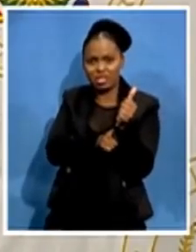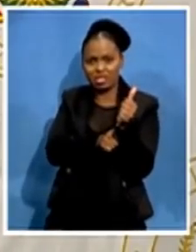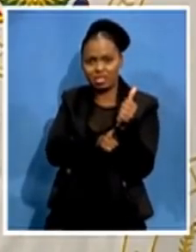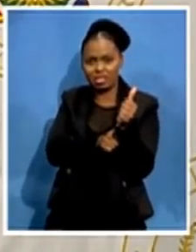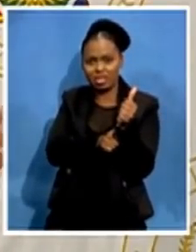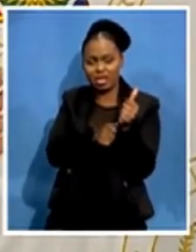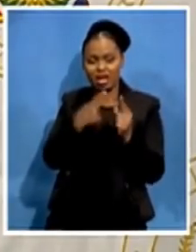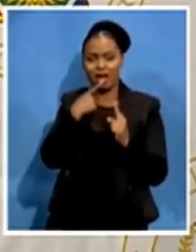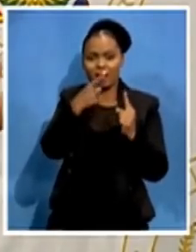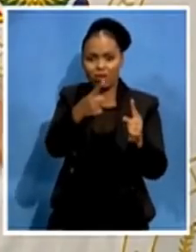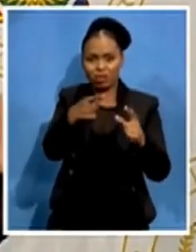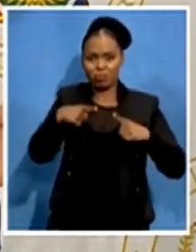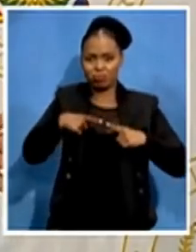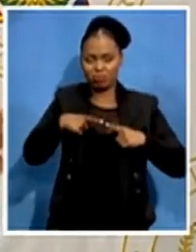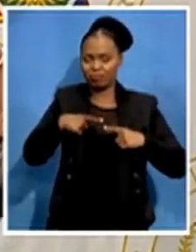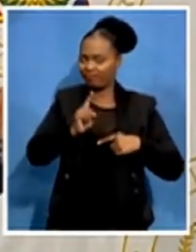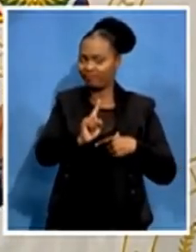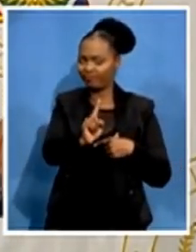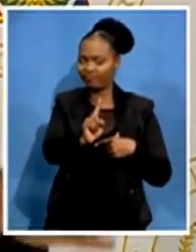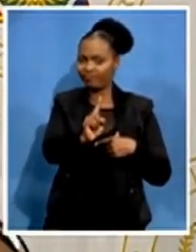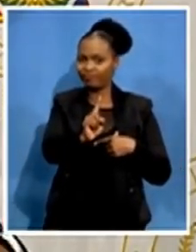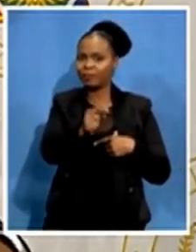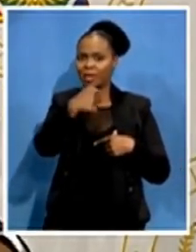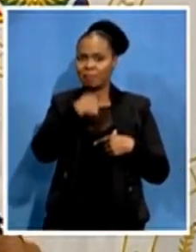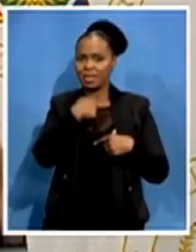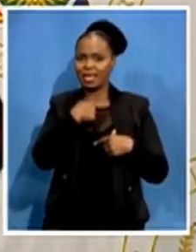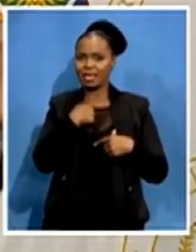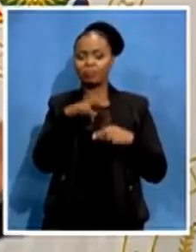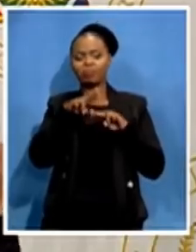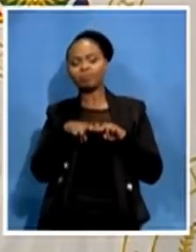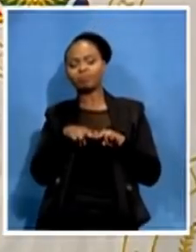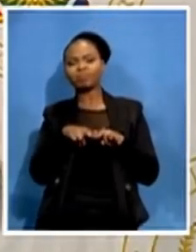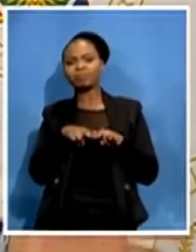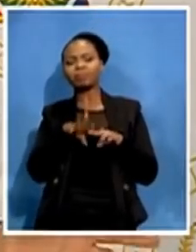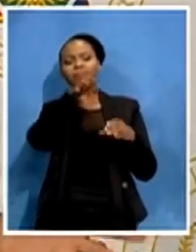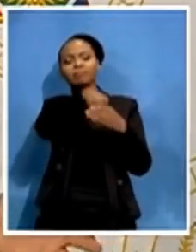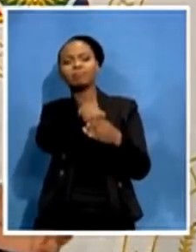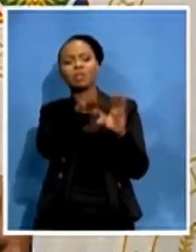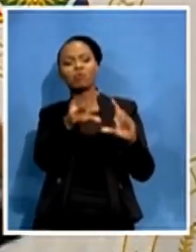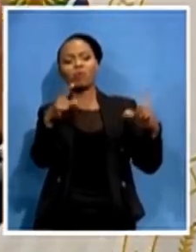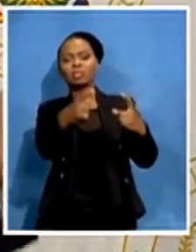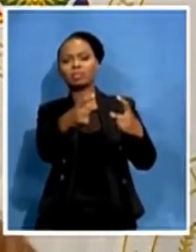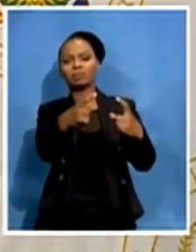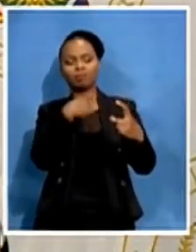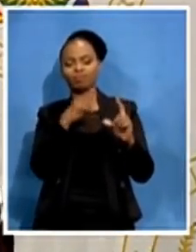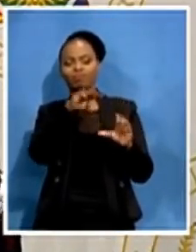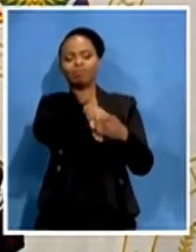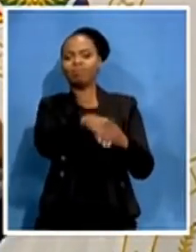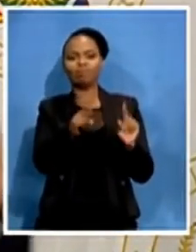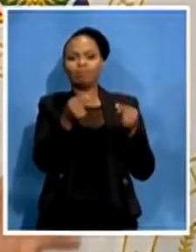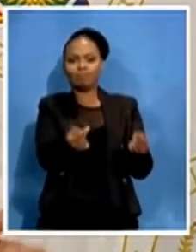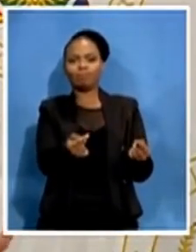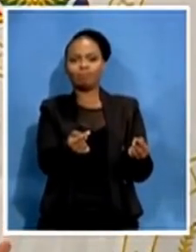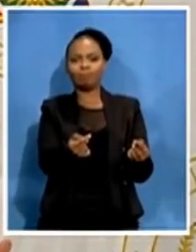that I can't sit on any matter involving the commission, that one and any other, including the one